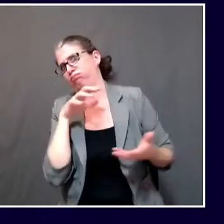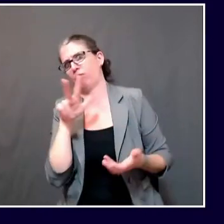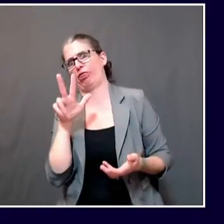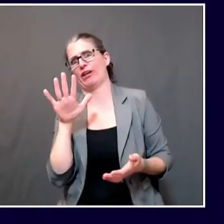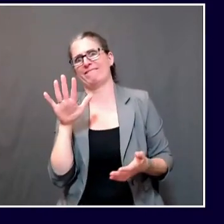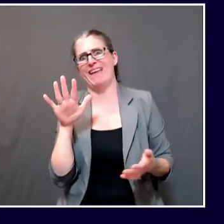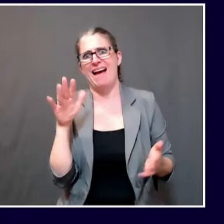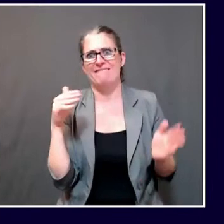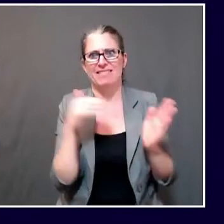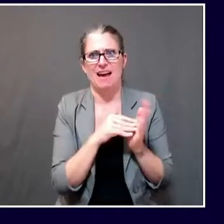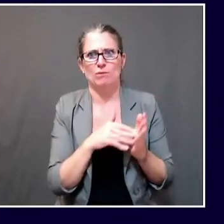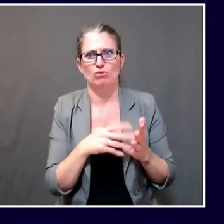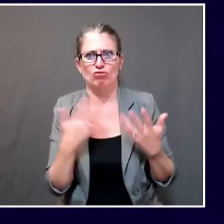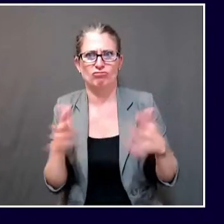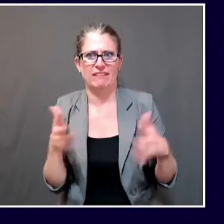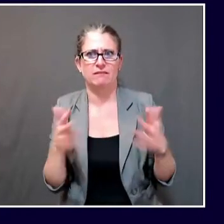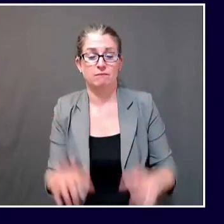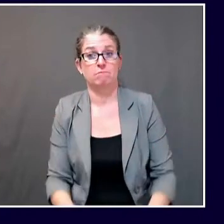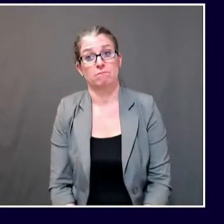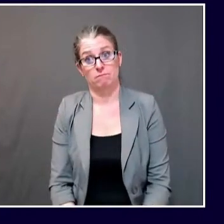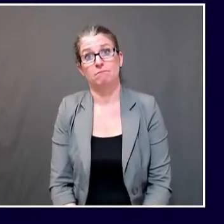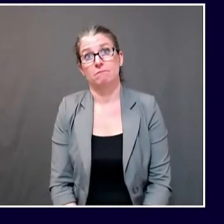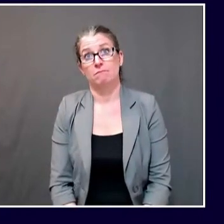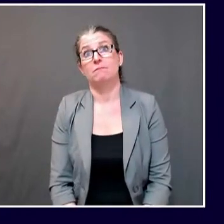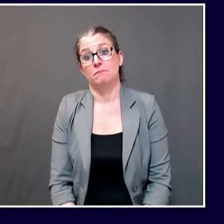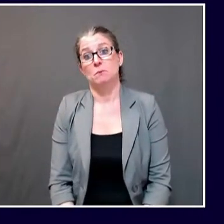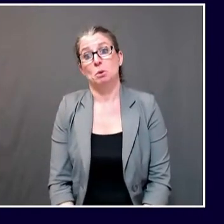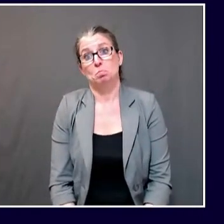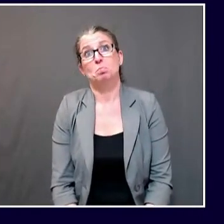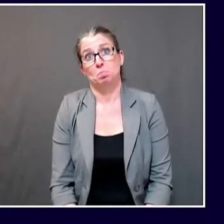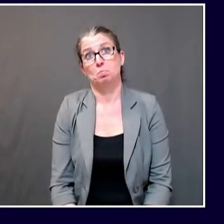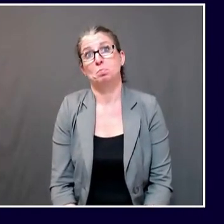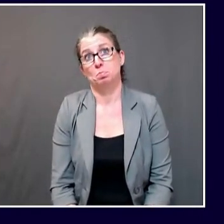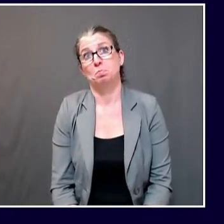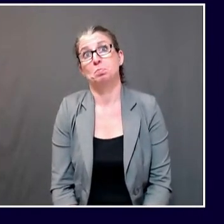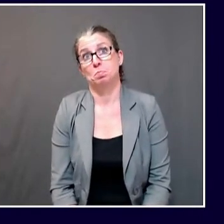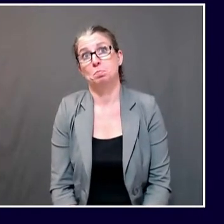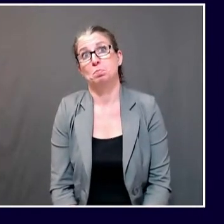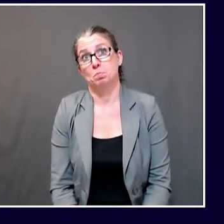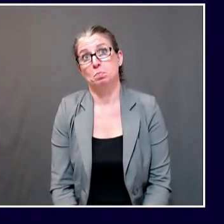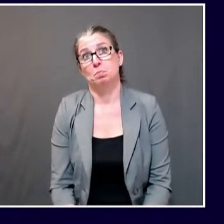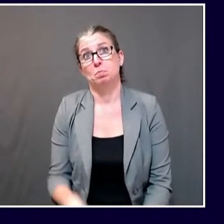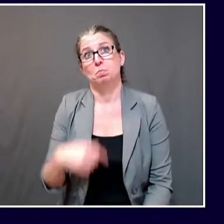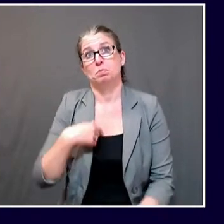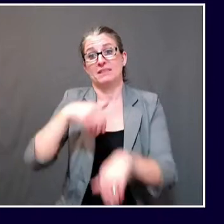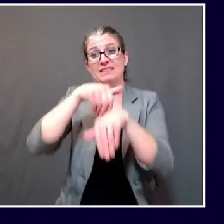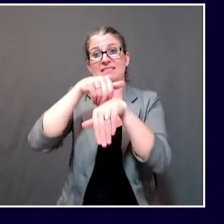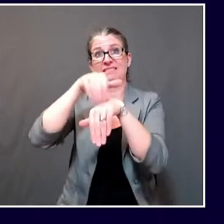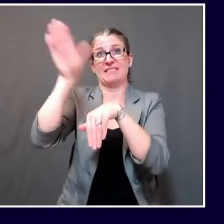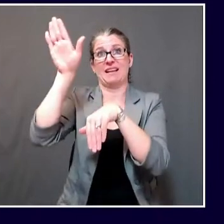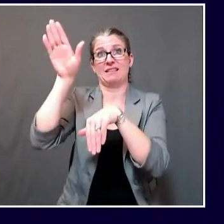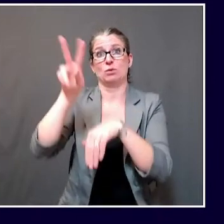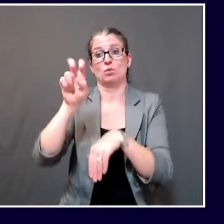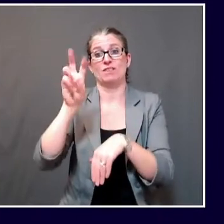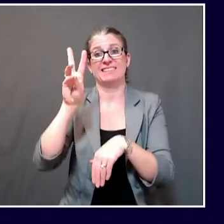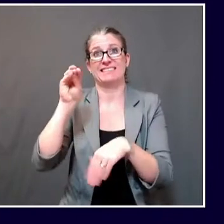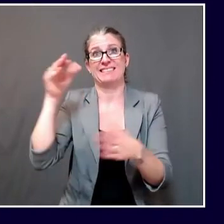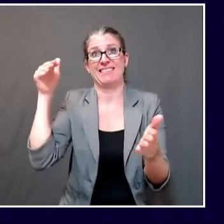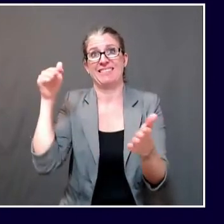terms of the context of that, we're talking about something like 260,000 absentee ballot requests.